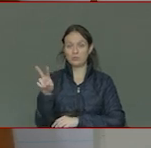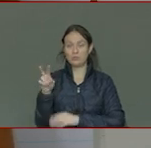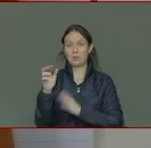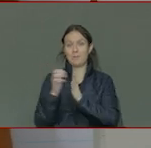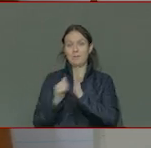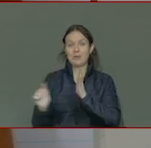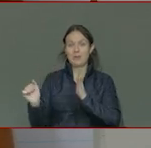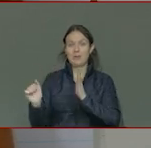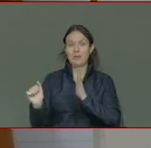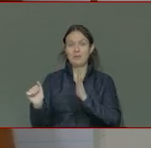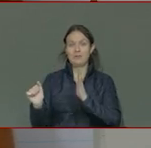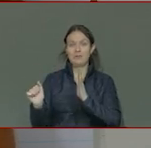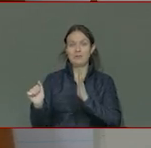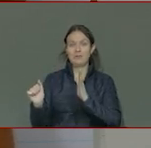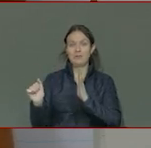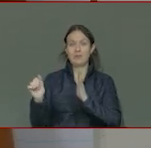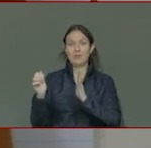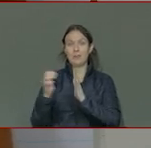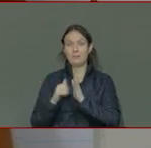minus